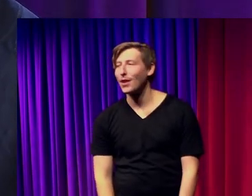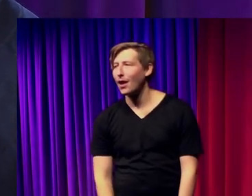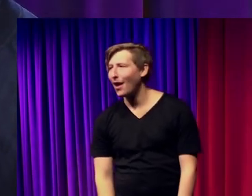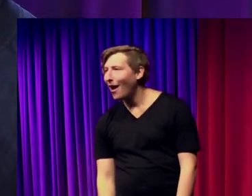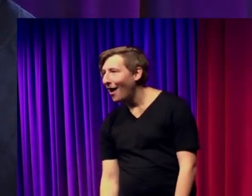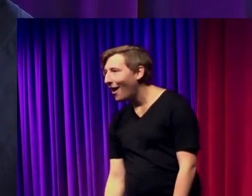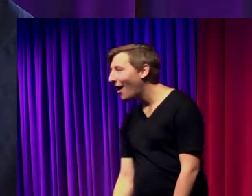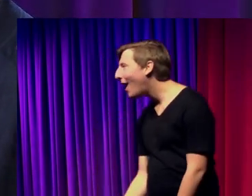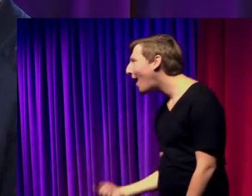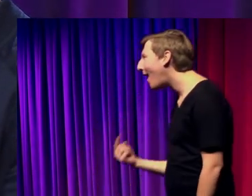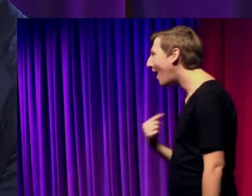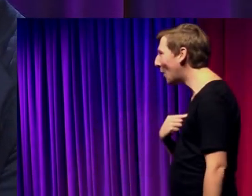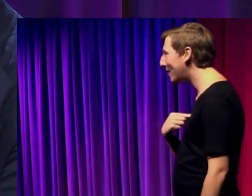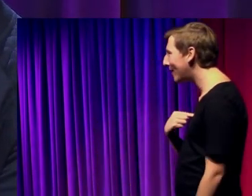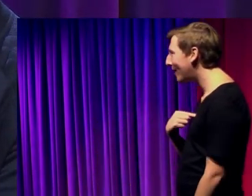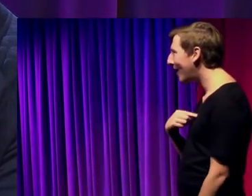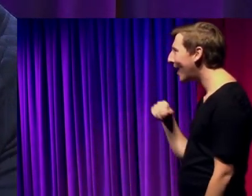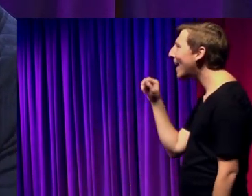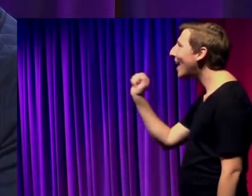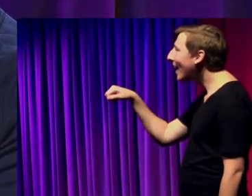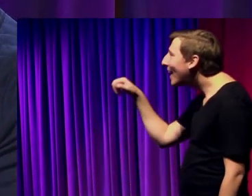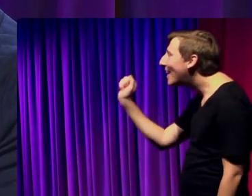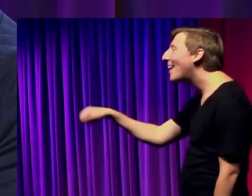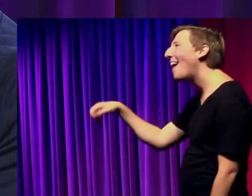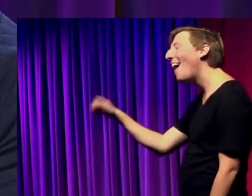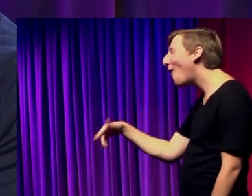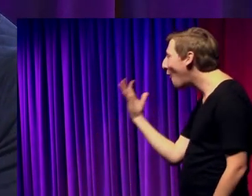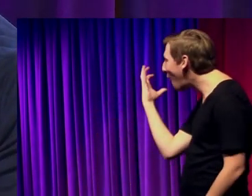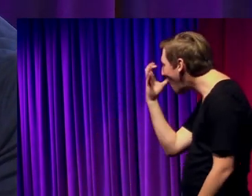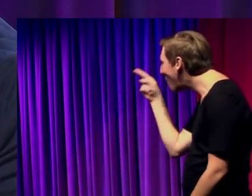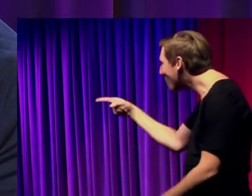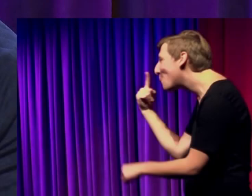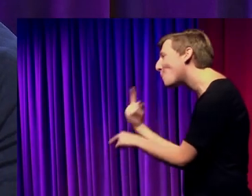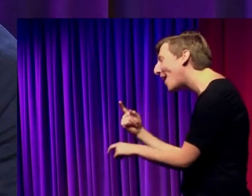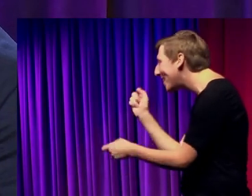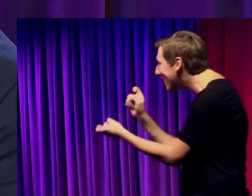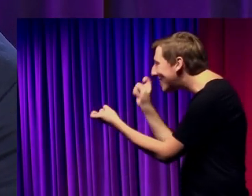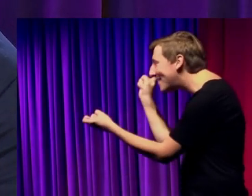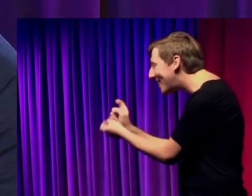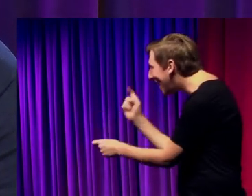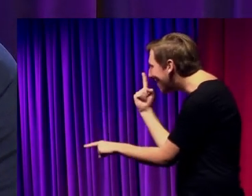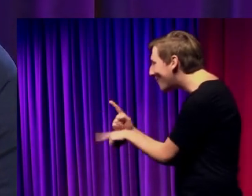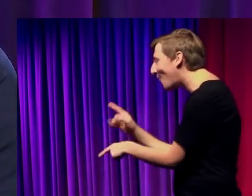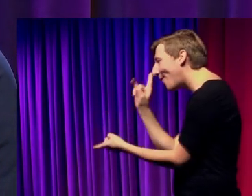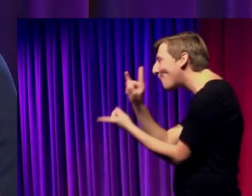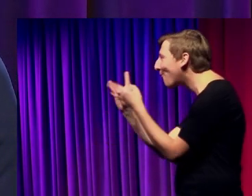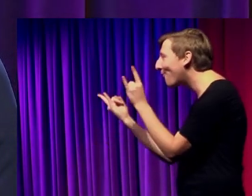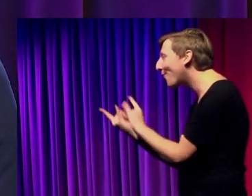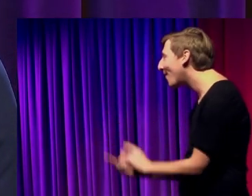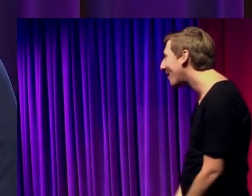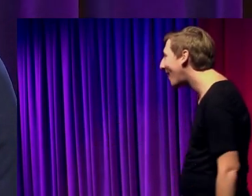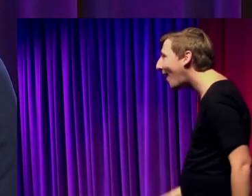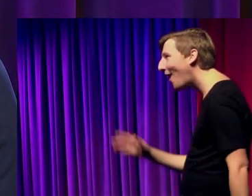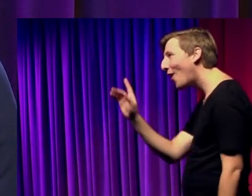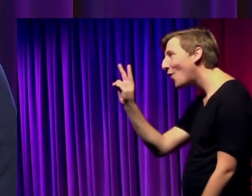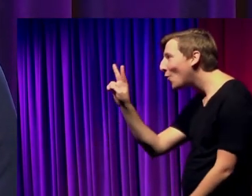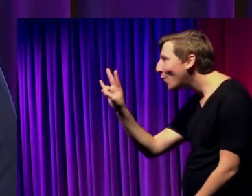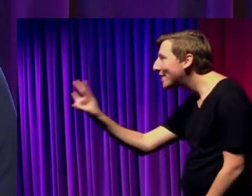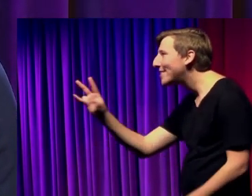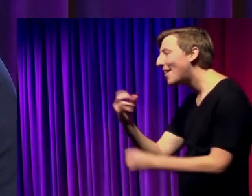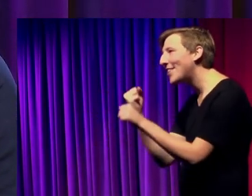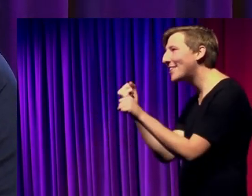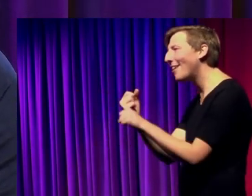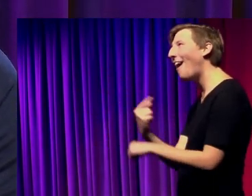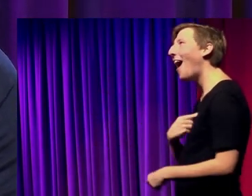And I was like, yeah, that's exactly what I meant. Yeah, Lebanon. For 27 years, I called it